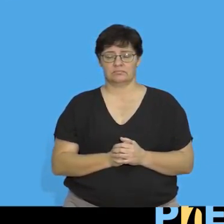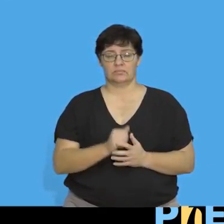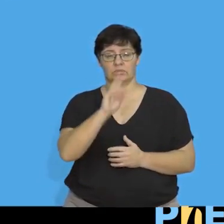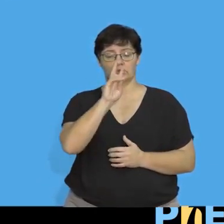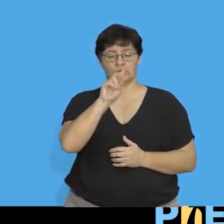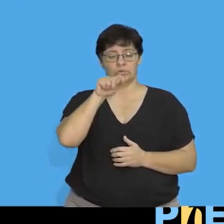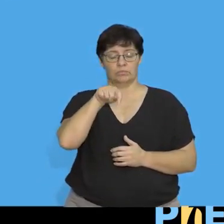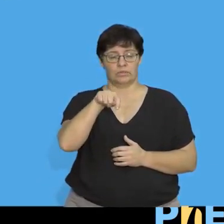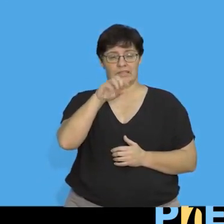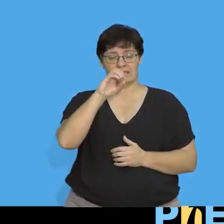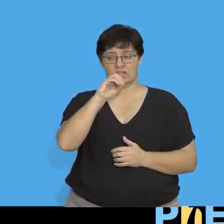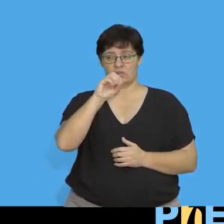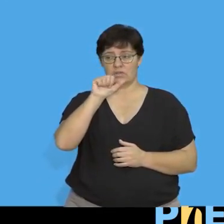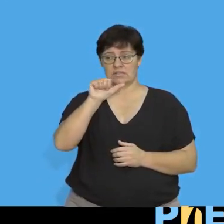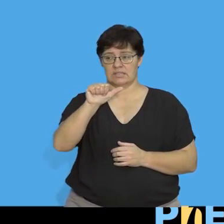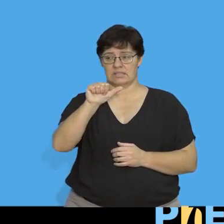And as you can see,